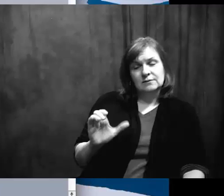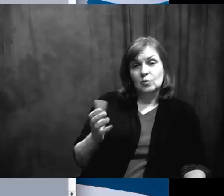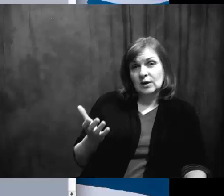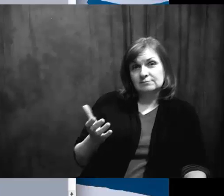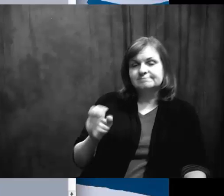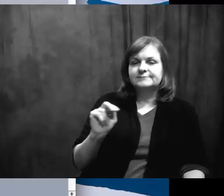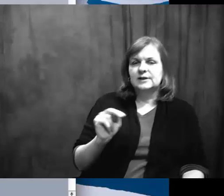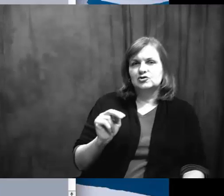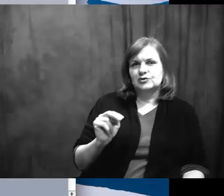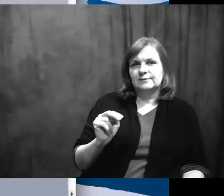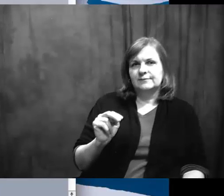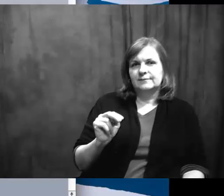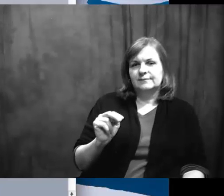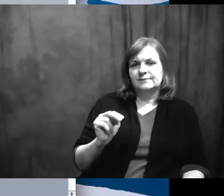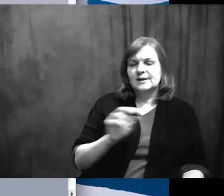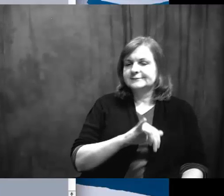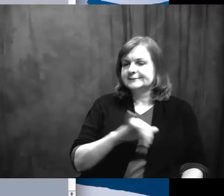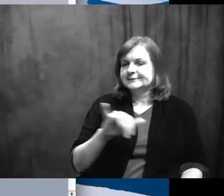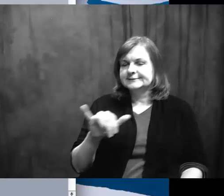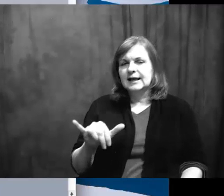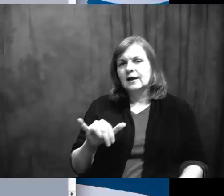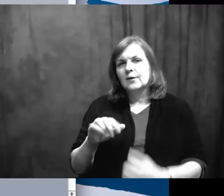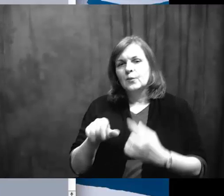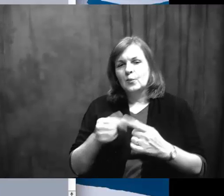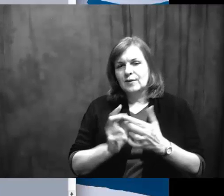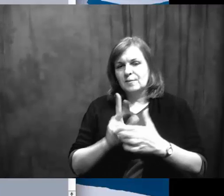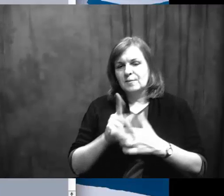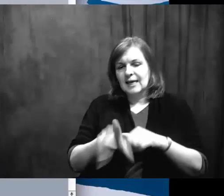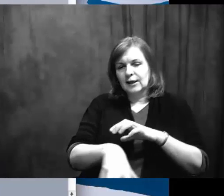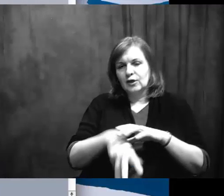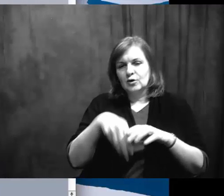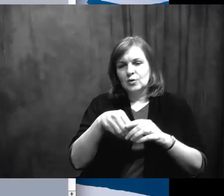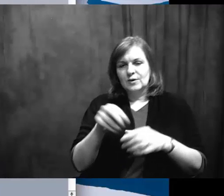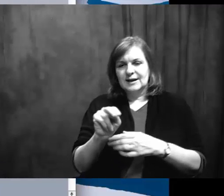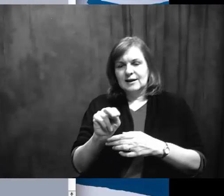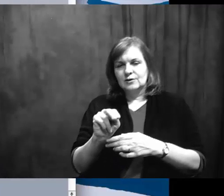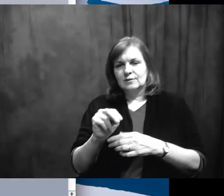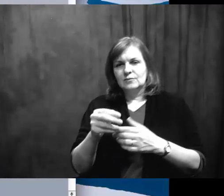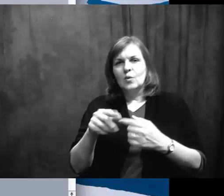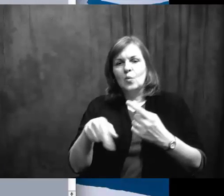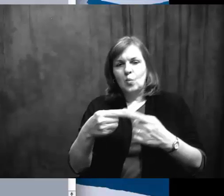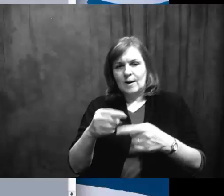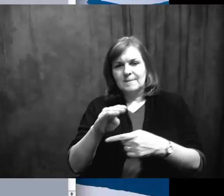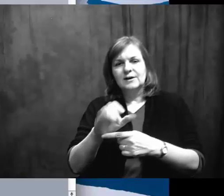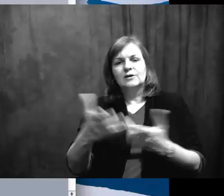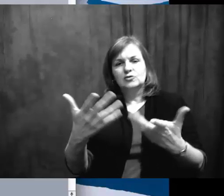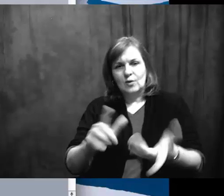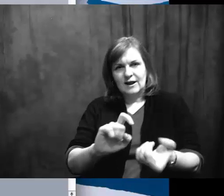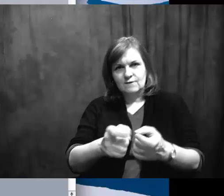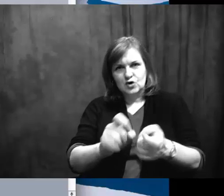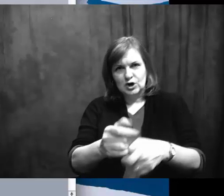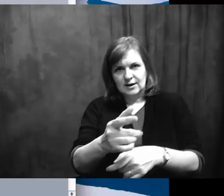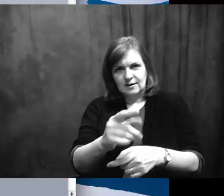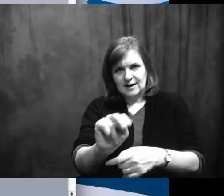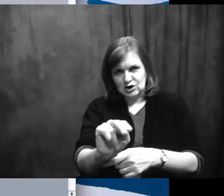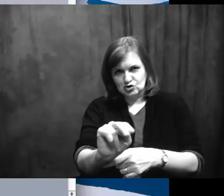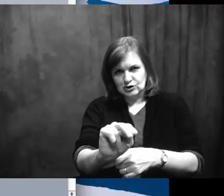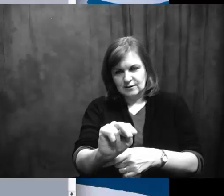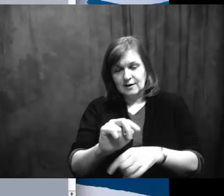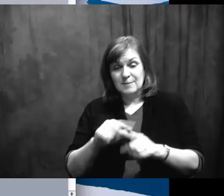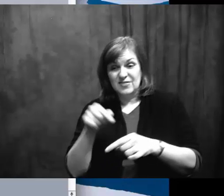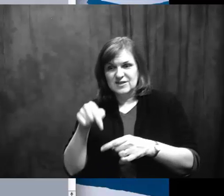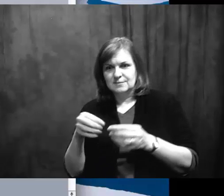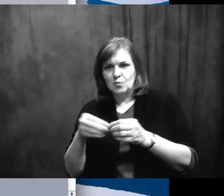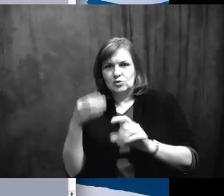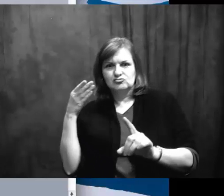bacteria? Nitrogen. It's no different than it taking it up from the soils after bacteria has converted it. But this